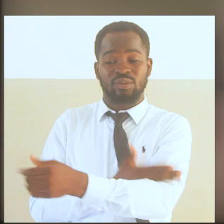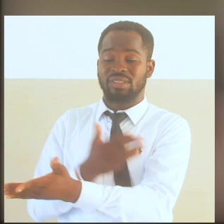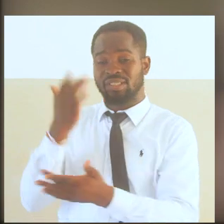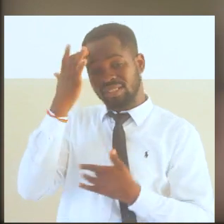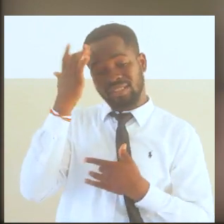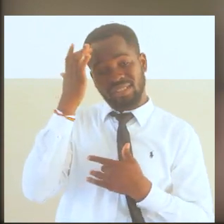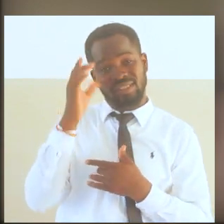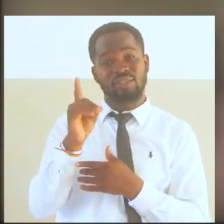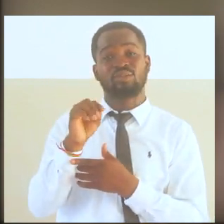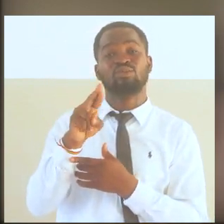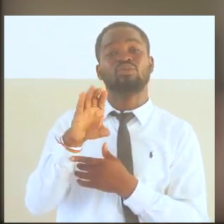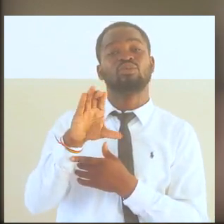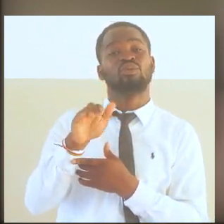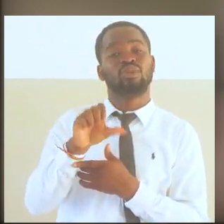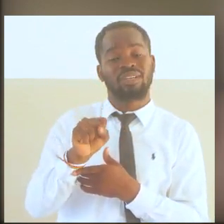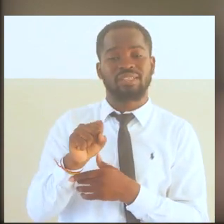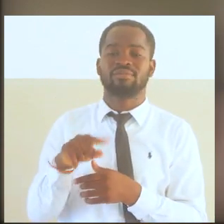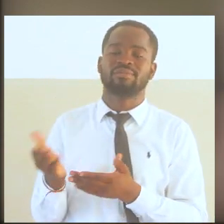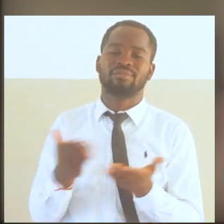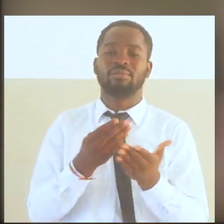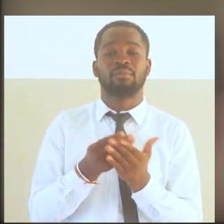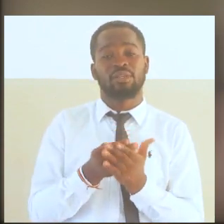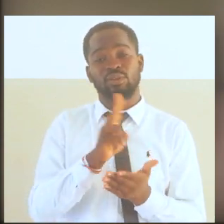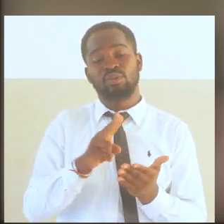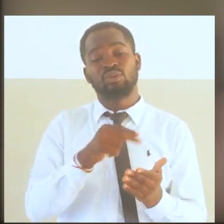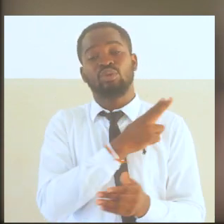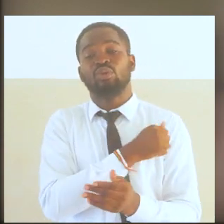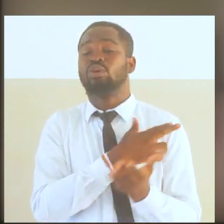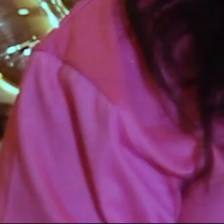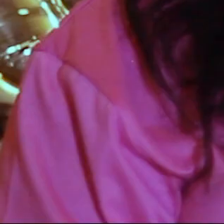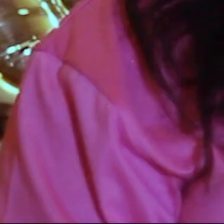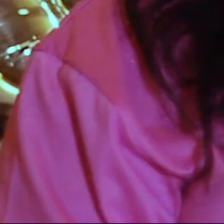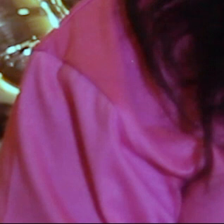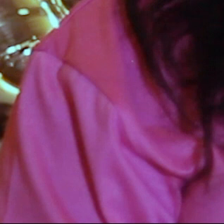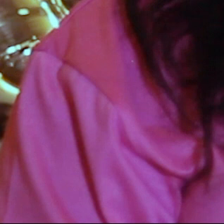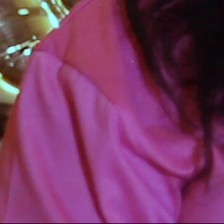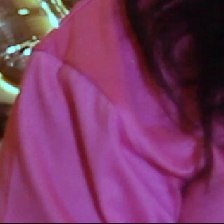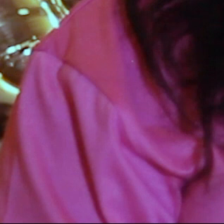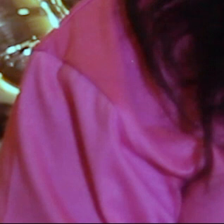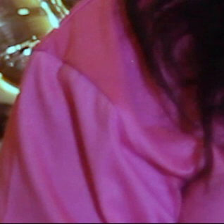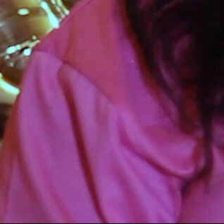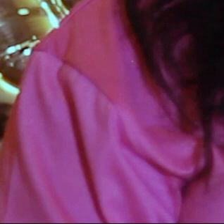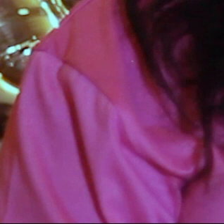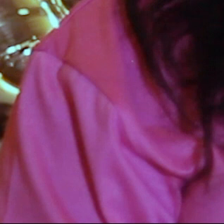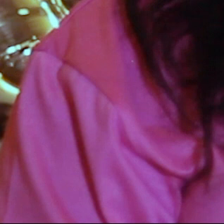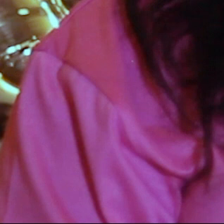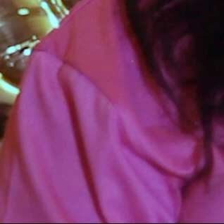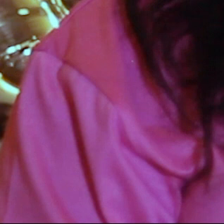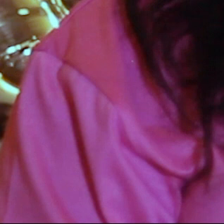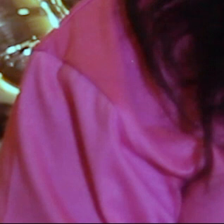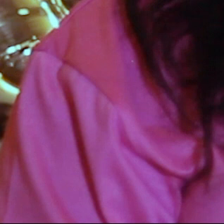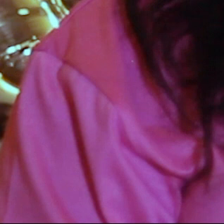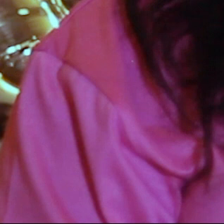psychological traumas in it alone is troubling. Late Dorcas Margaret